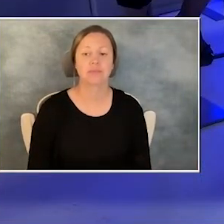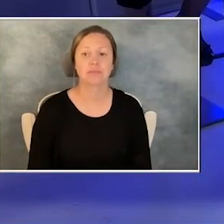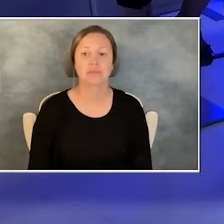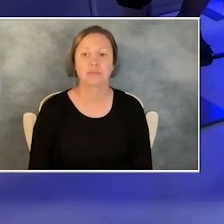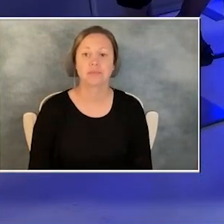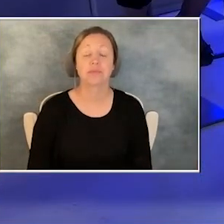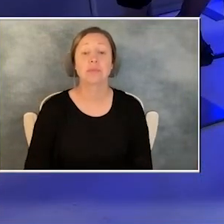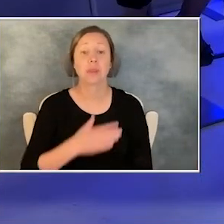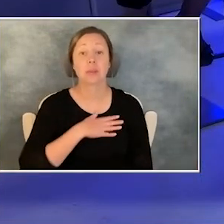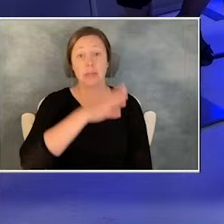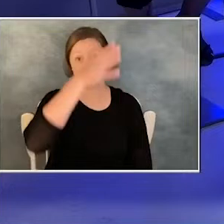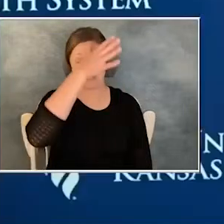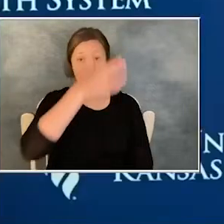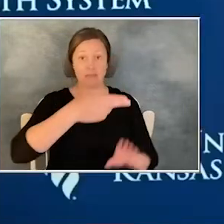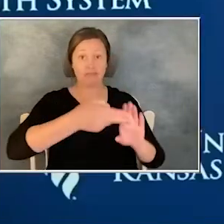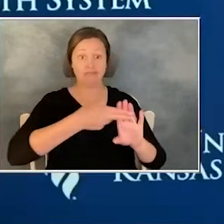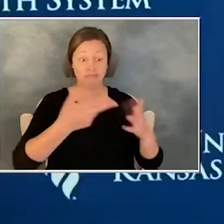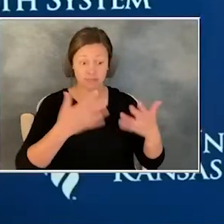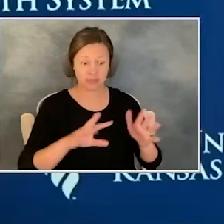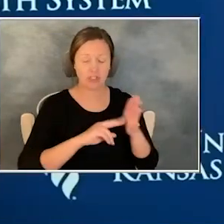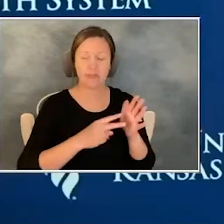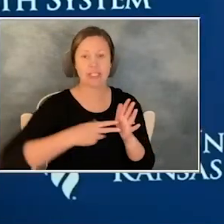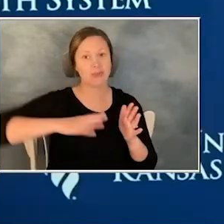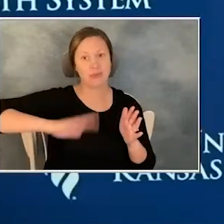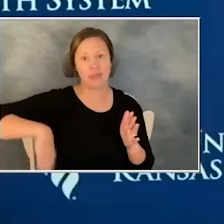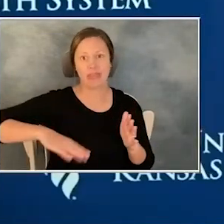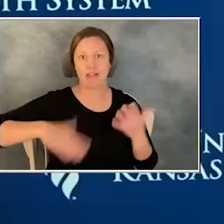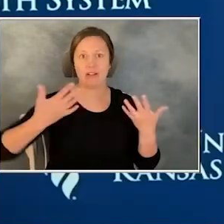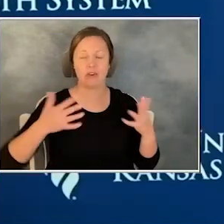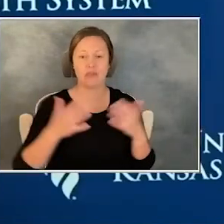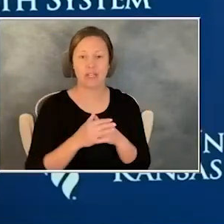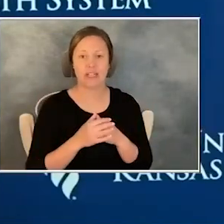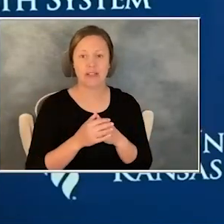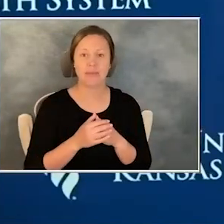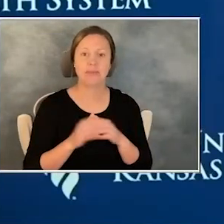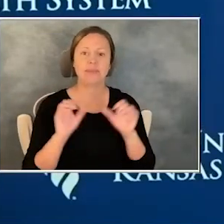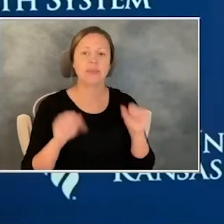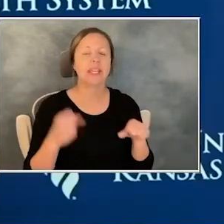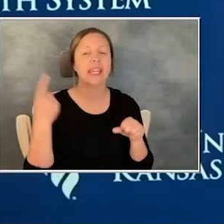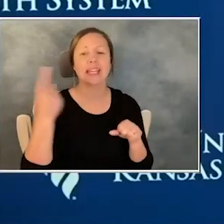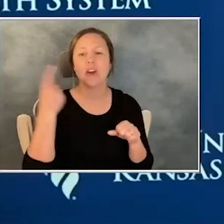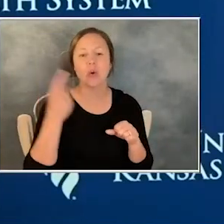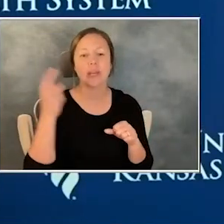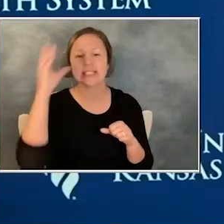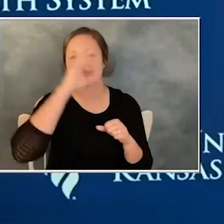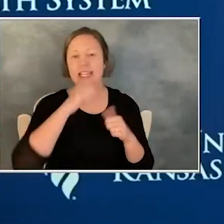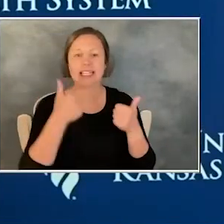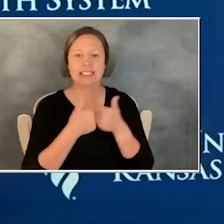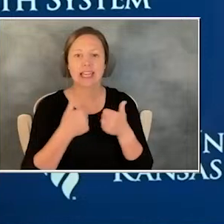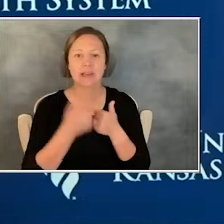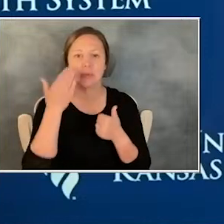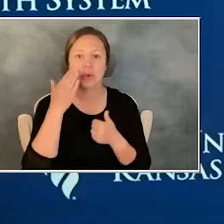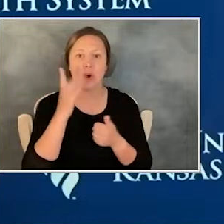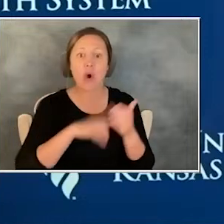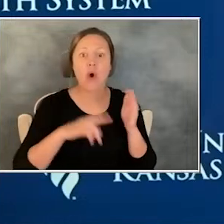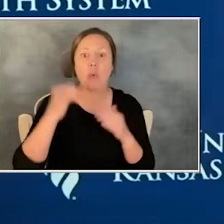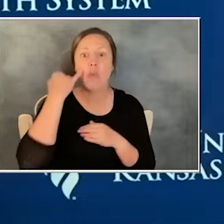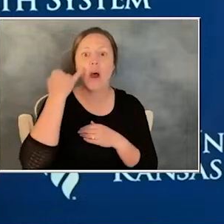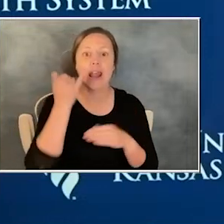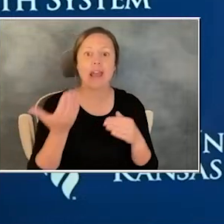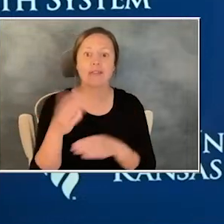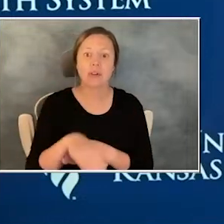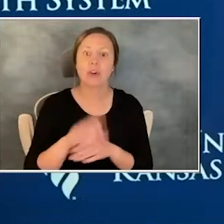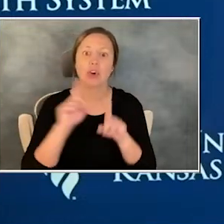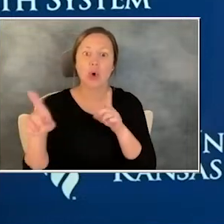that. And so we always go back, and you can always play the second guessing game. What if we made him go to the doctor sooner? But he never wanted to go to the